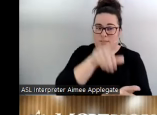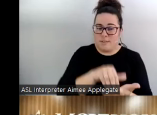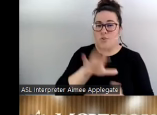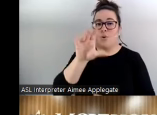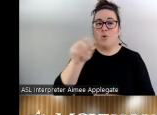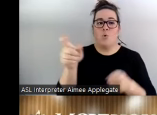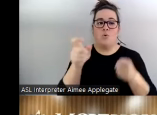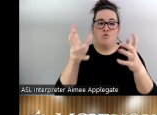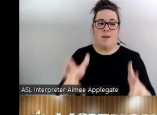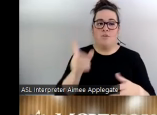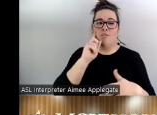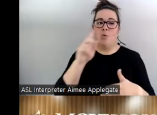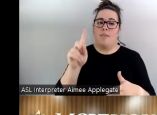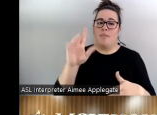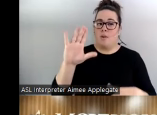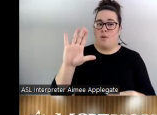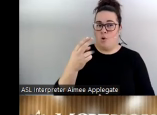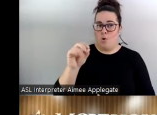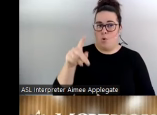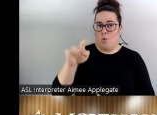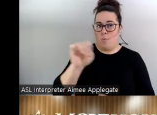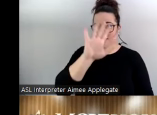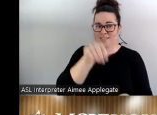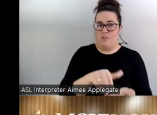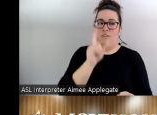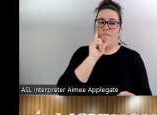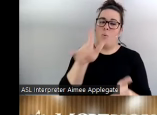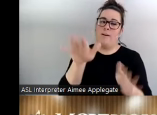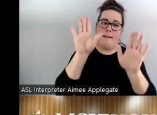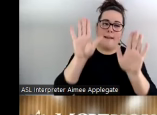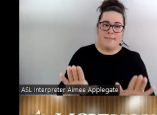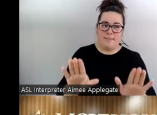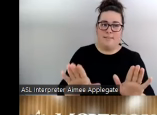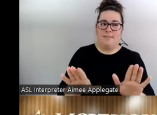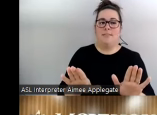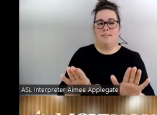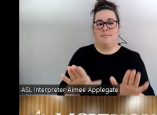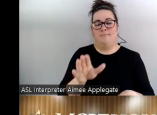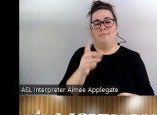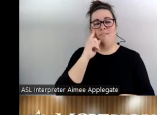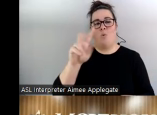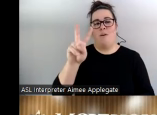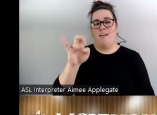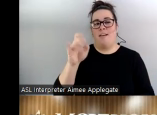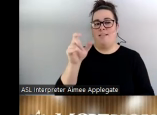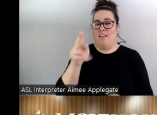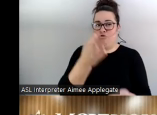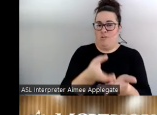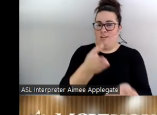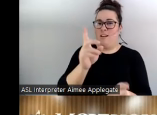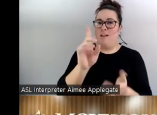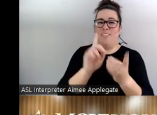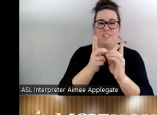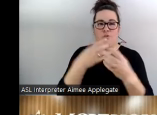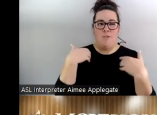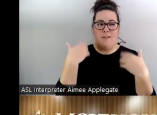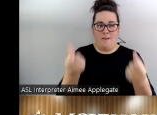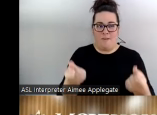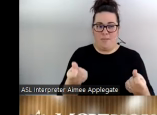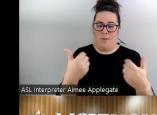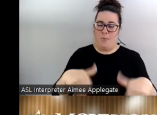health technologies and clinical algorithms. He's a brainchild, let me tell you. This man has it